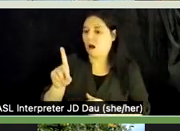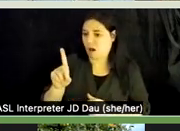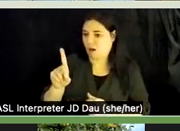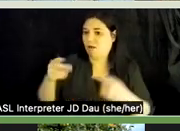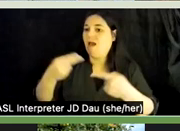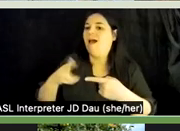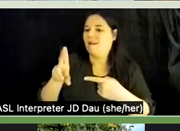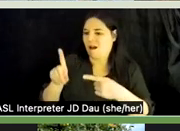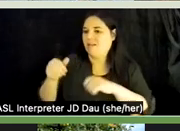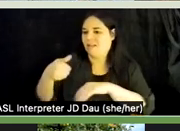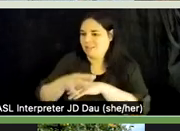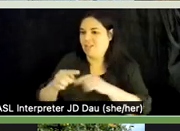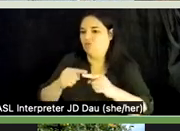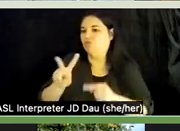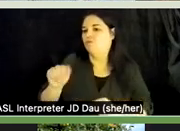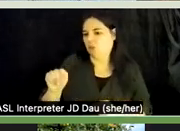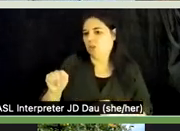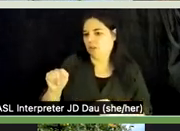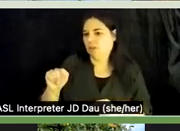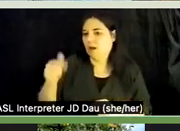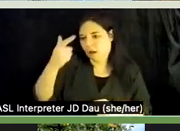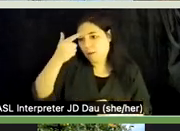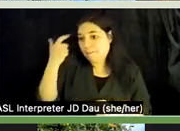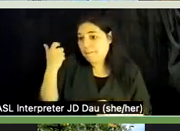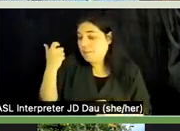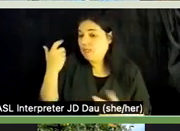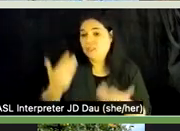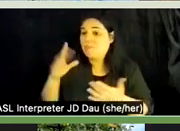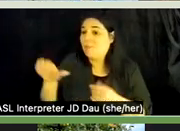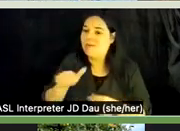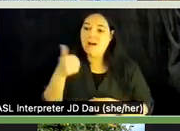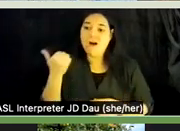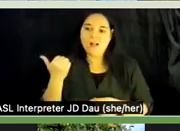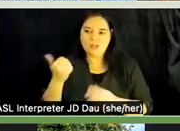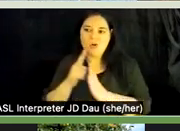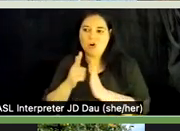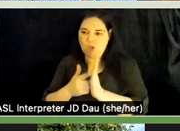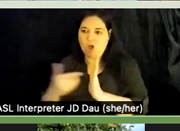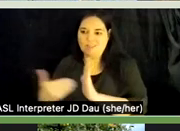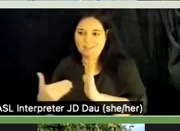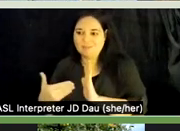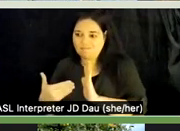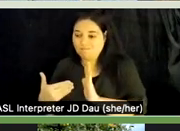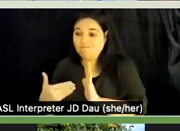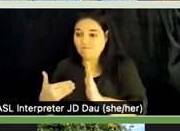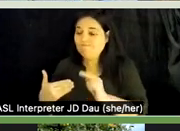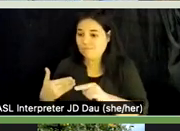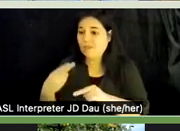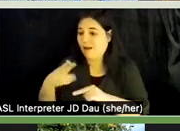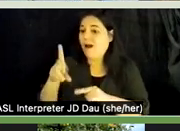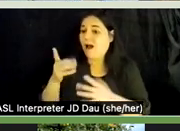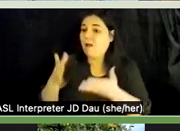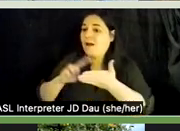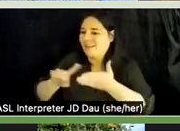to Virginia, because there may be other, HUD may choose to investigate a piece